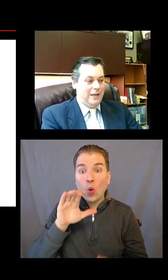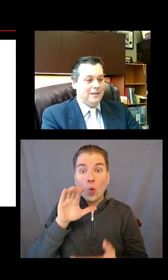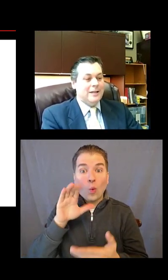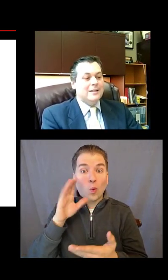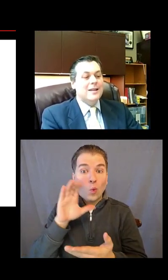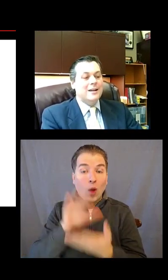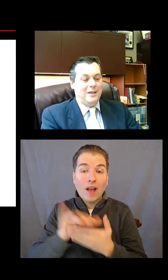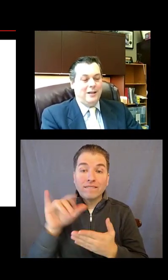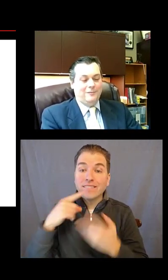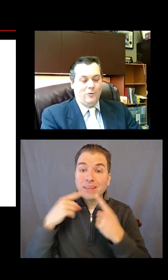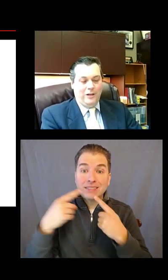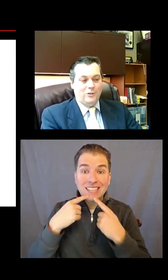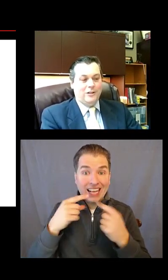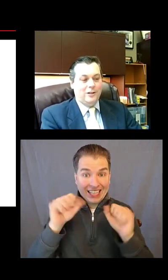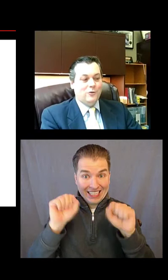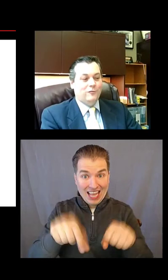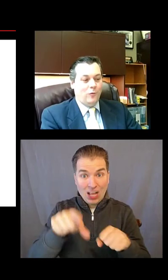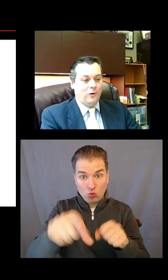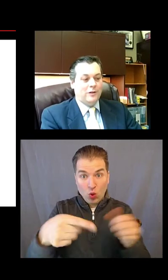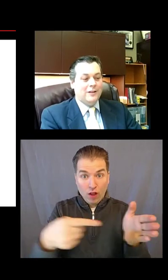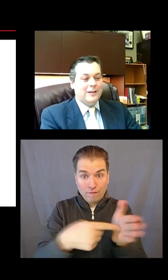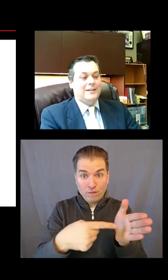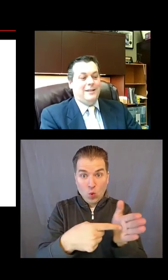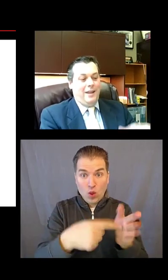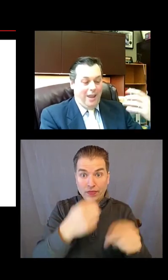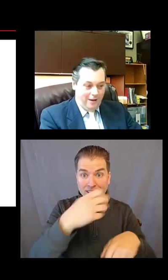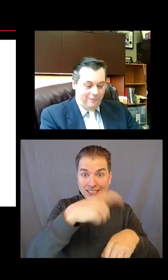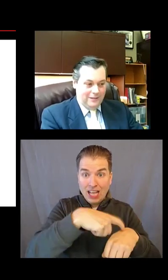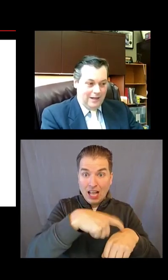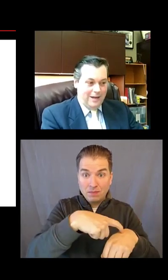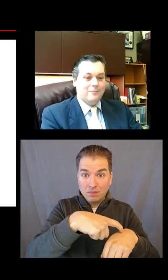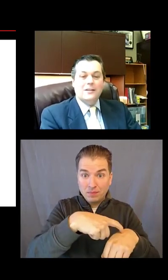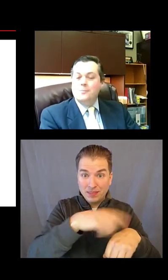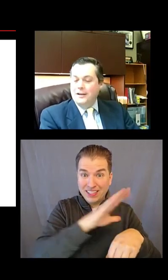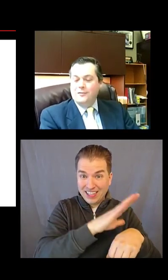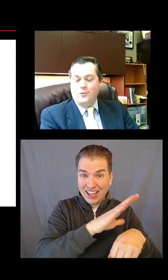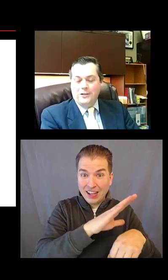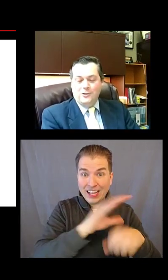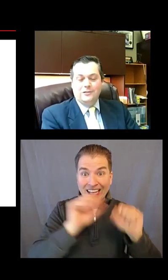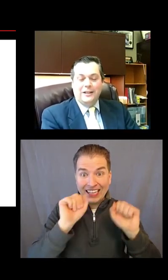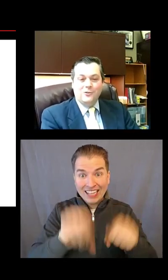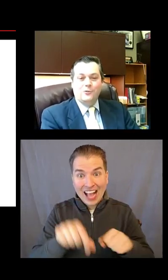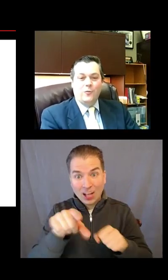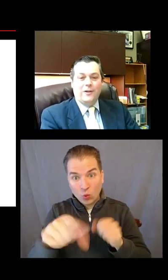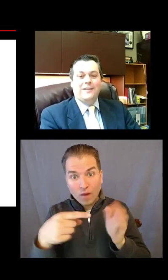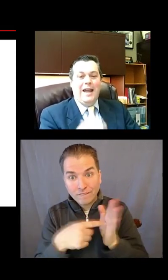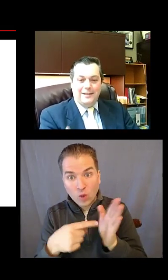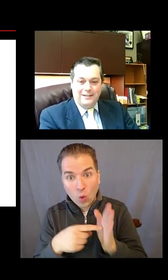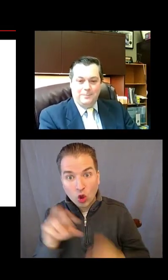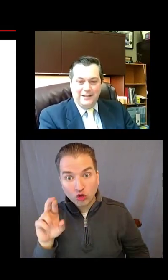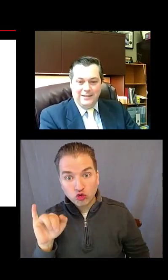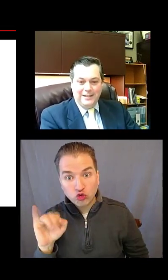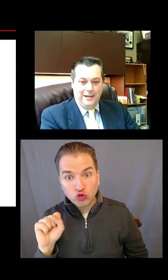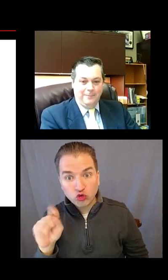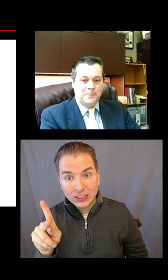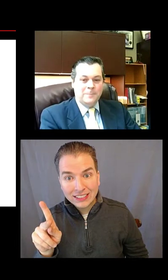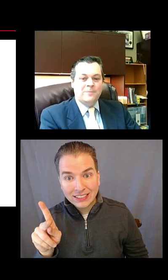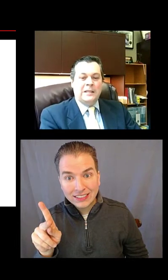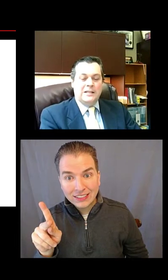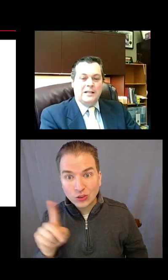usually say, it's not a matter of a question, can you afford to have the time? It's a matter of a question, can you afford not to spend